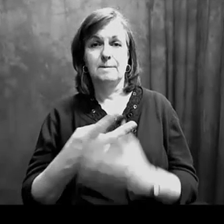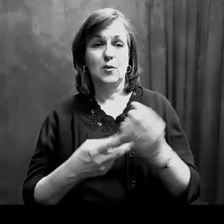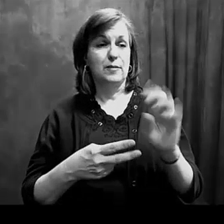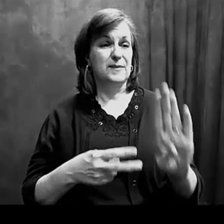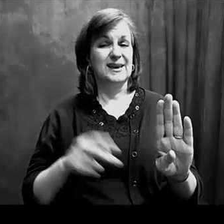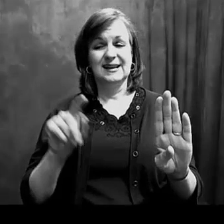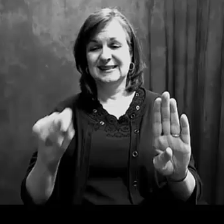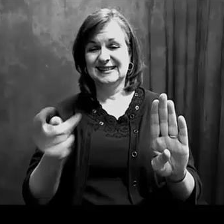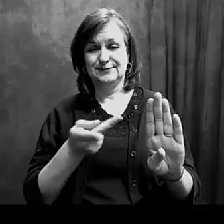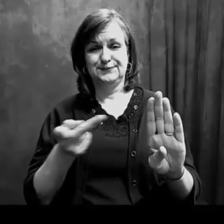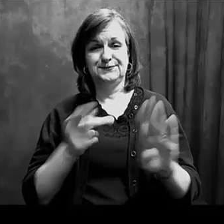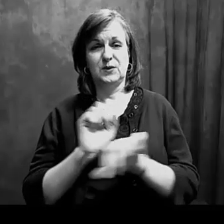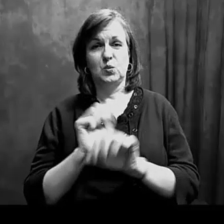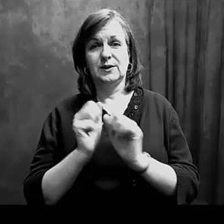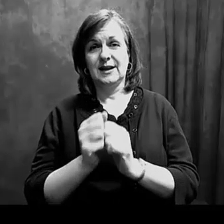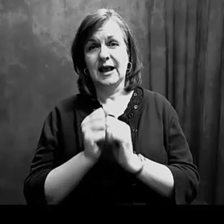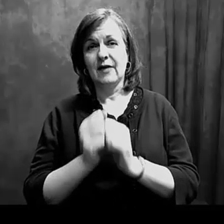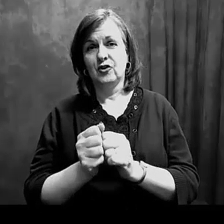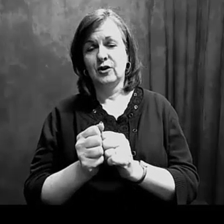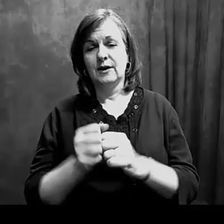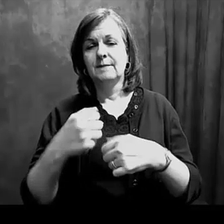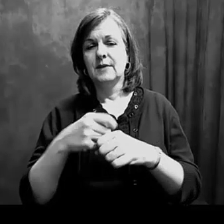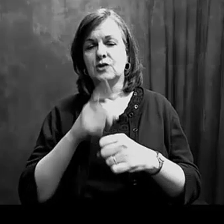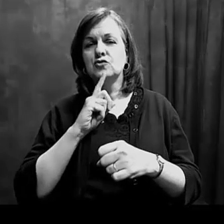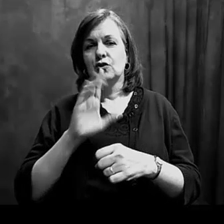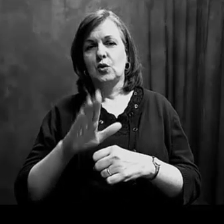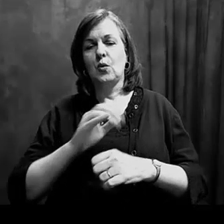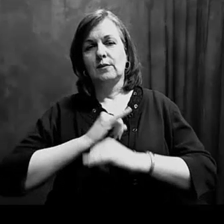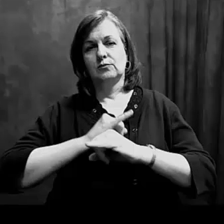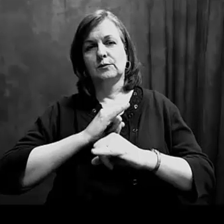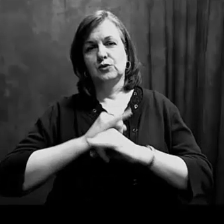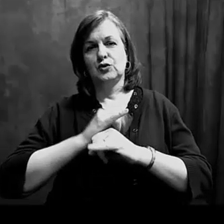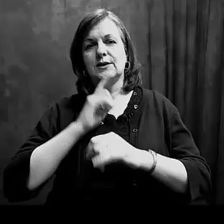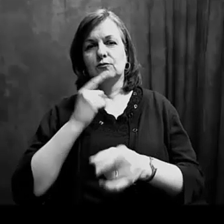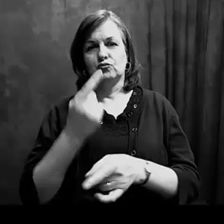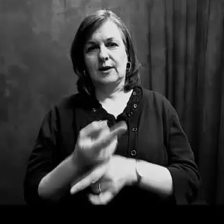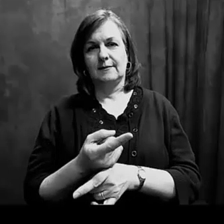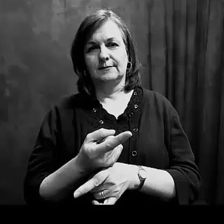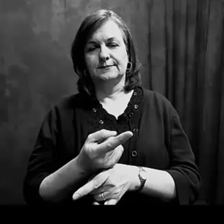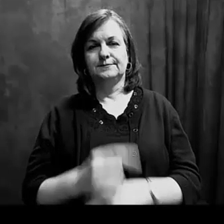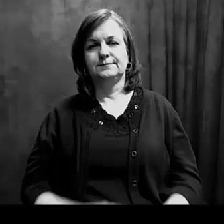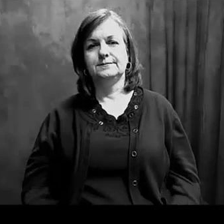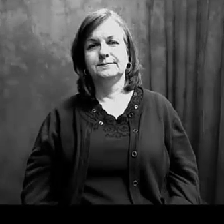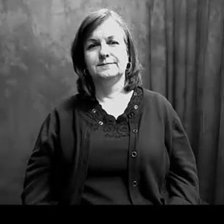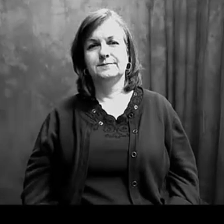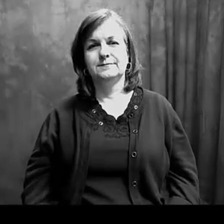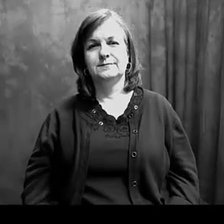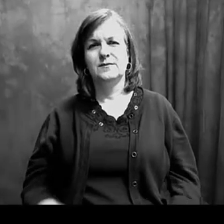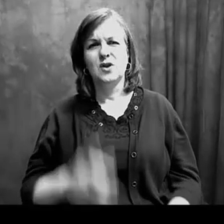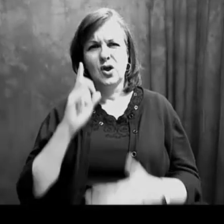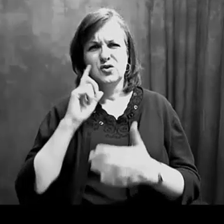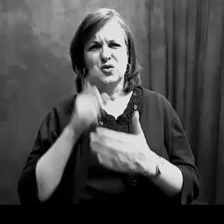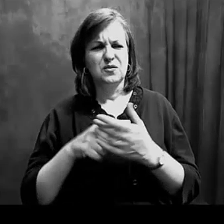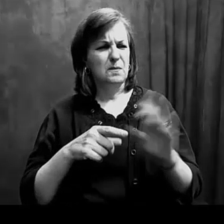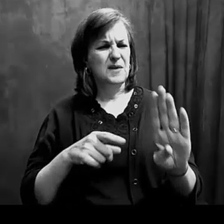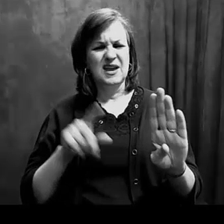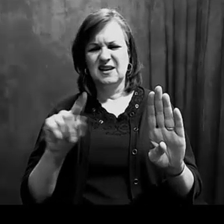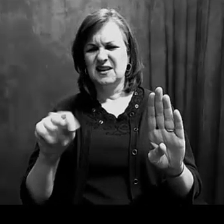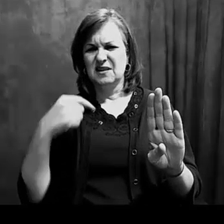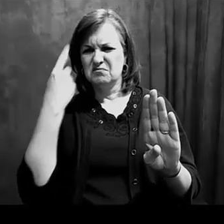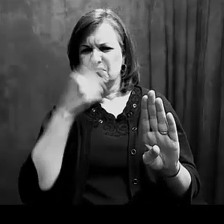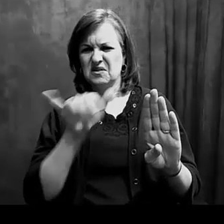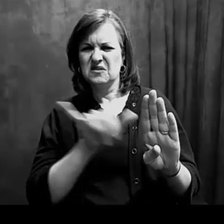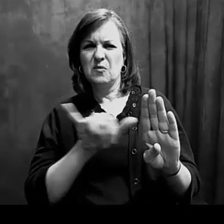But both are going to have to work together to make sure that your adaptive immunity is correct. You notice they don't look a whole